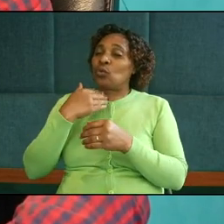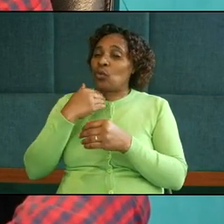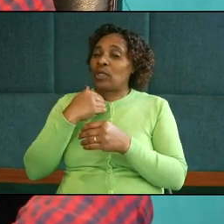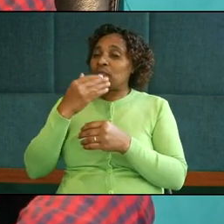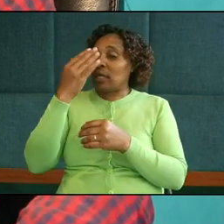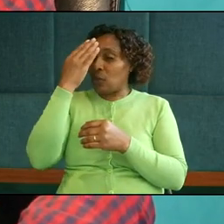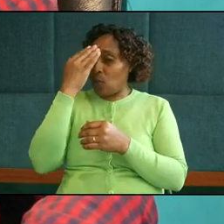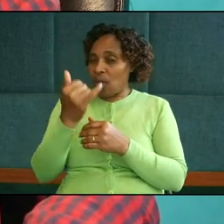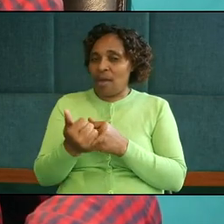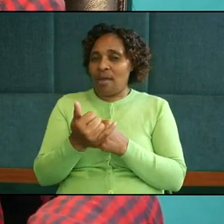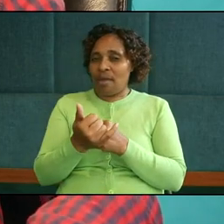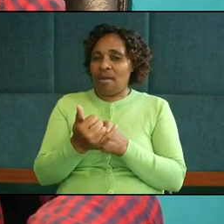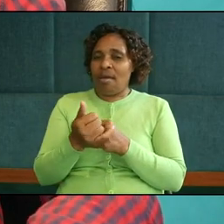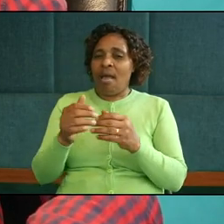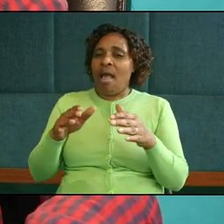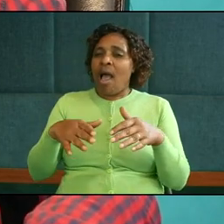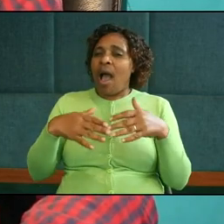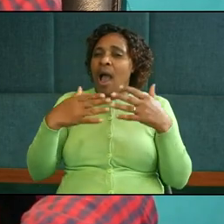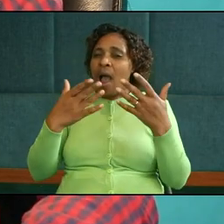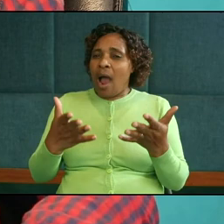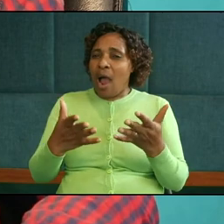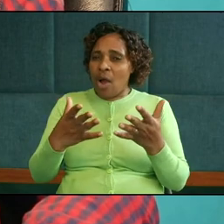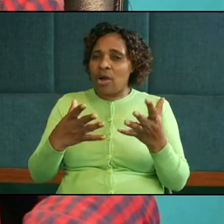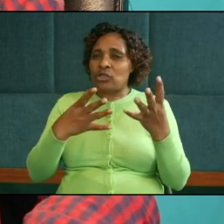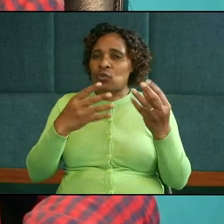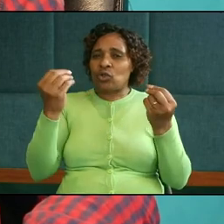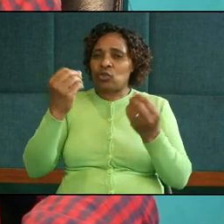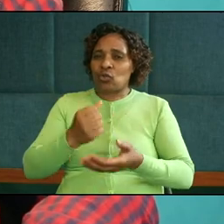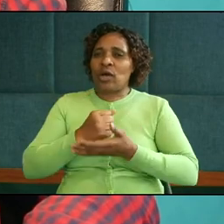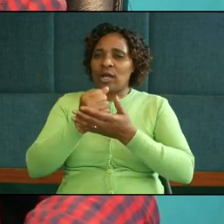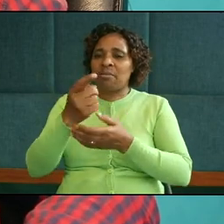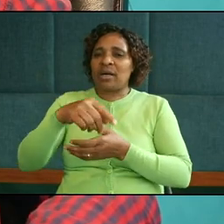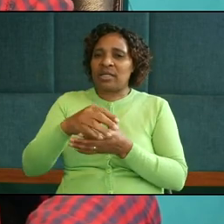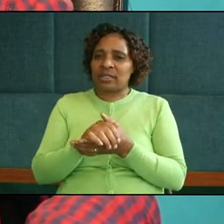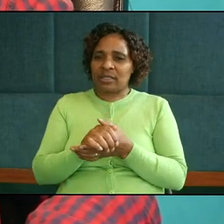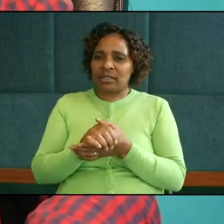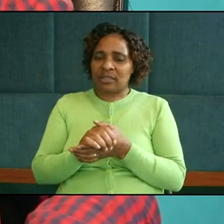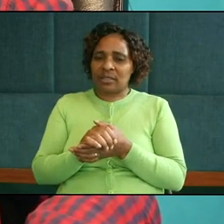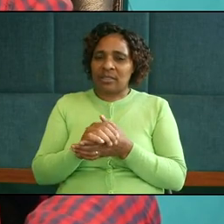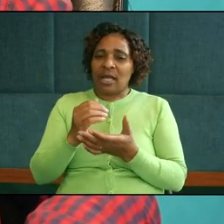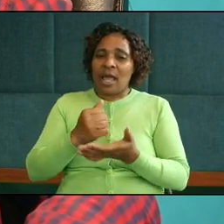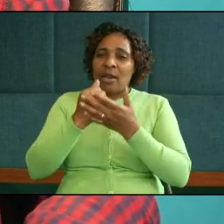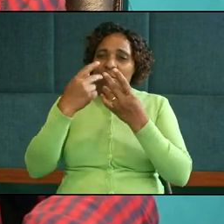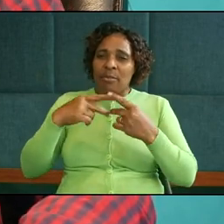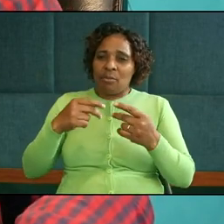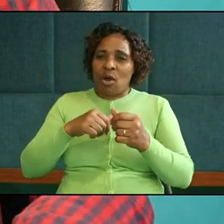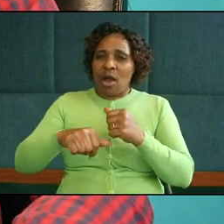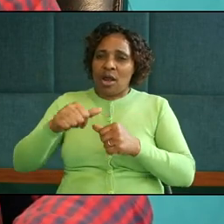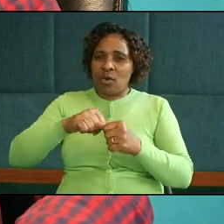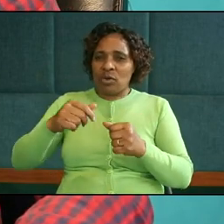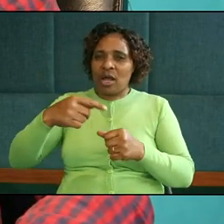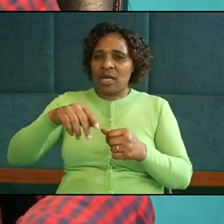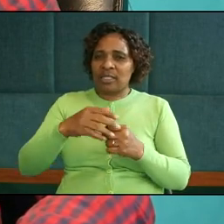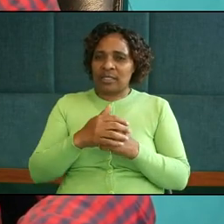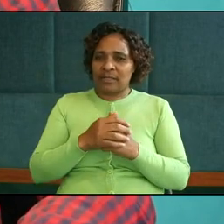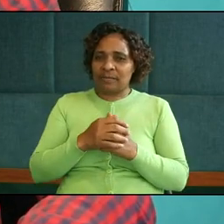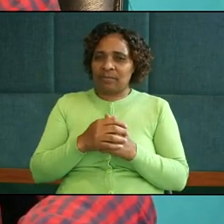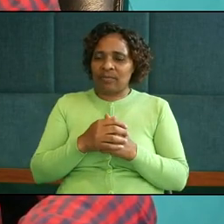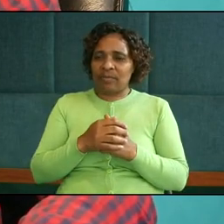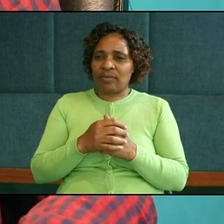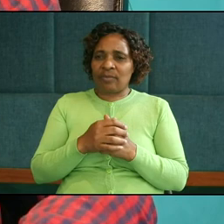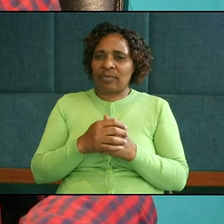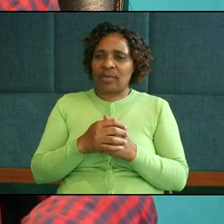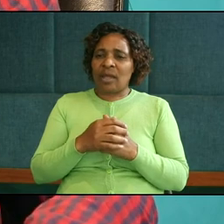and how is it going to help us and help the people around us. Prayers should not